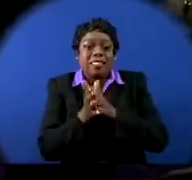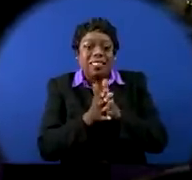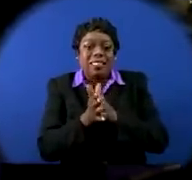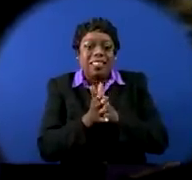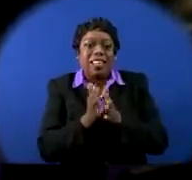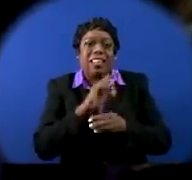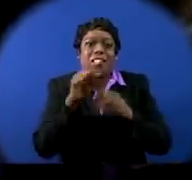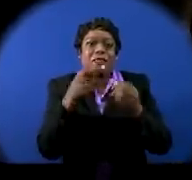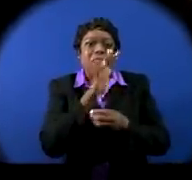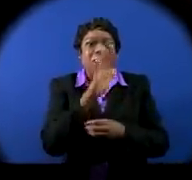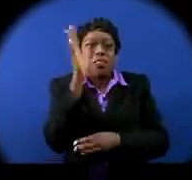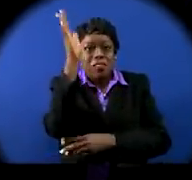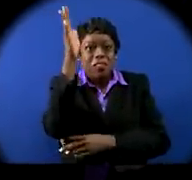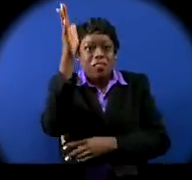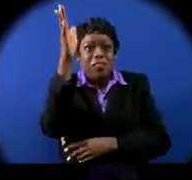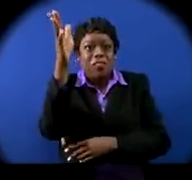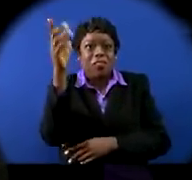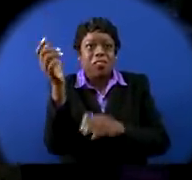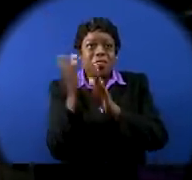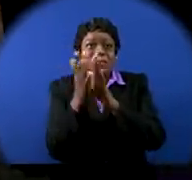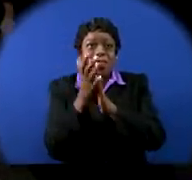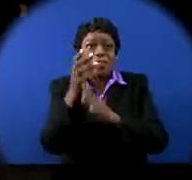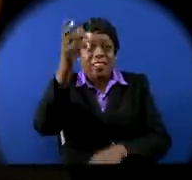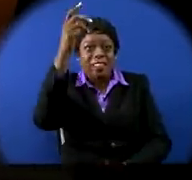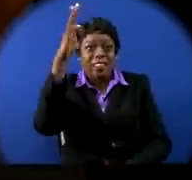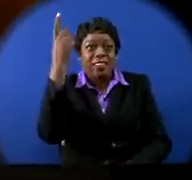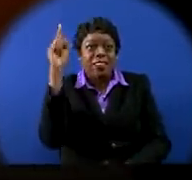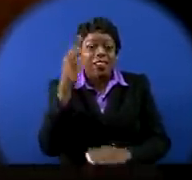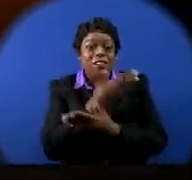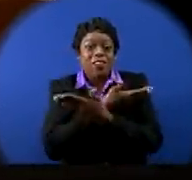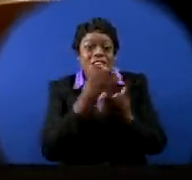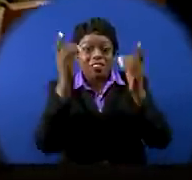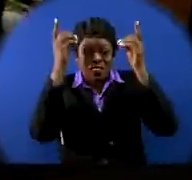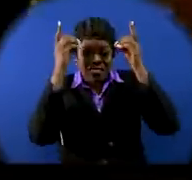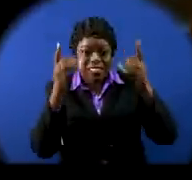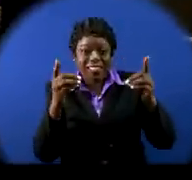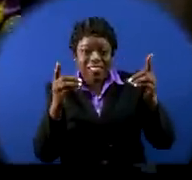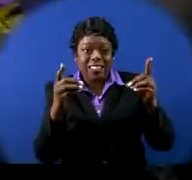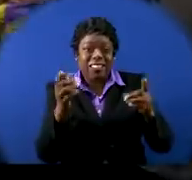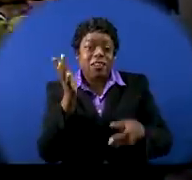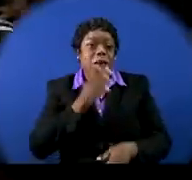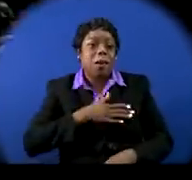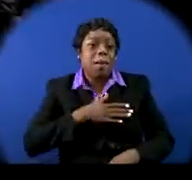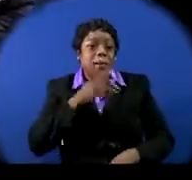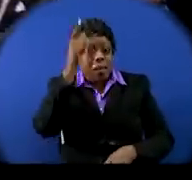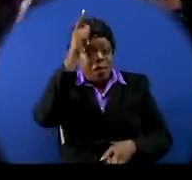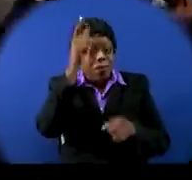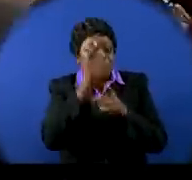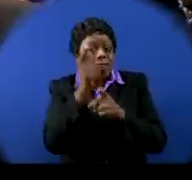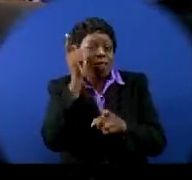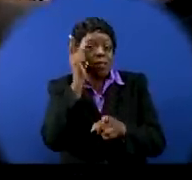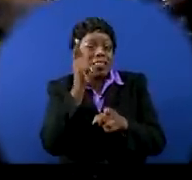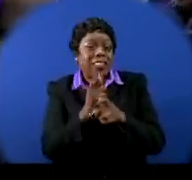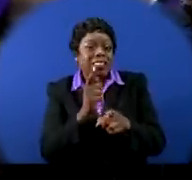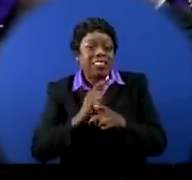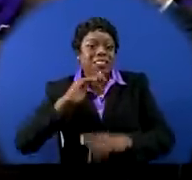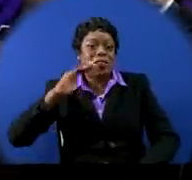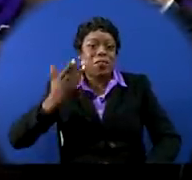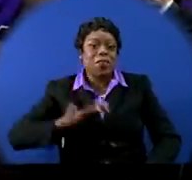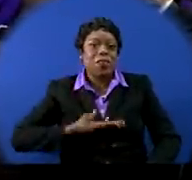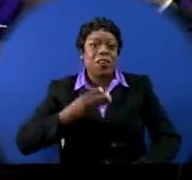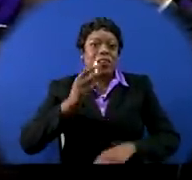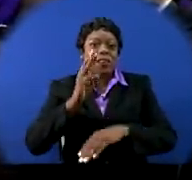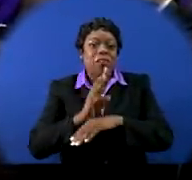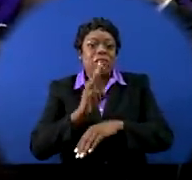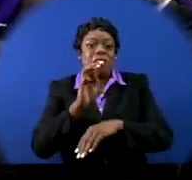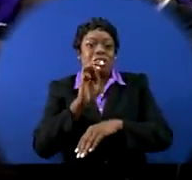God for your decision today. God bless you. Bless you, ma'am, as you walk down the street. My brother, my sister, welcome to the Wheeler Avenue family. You just made a